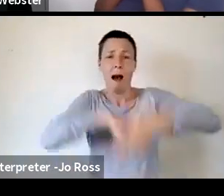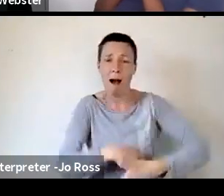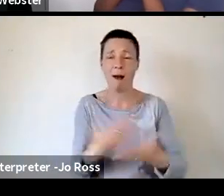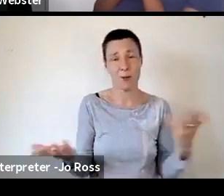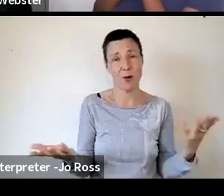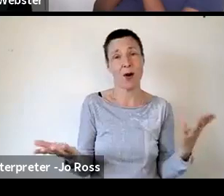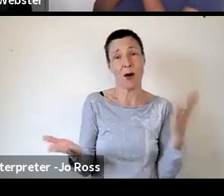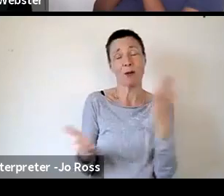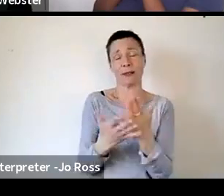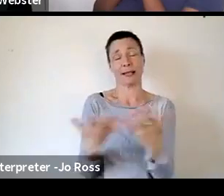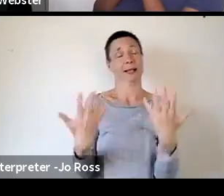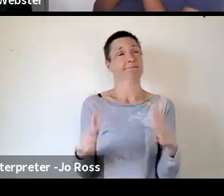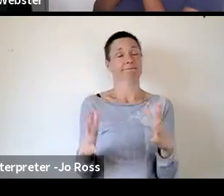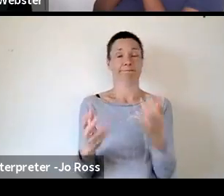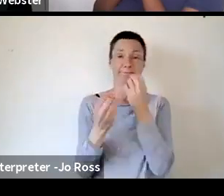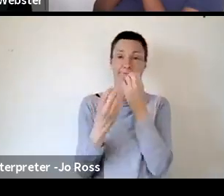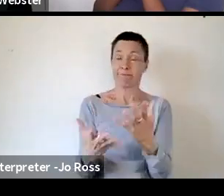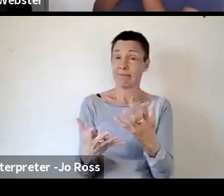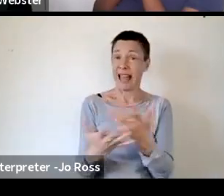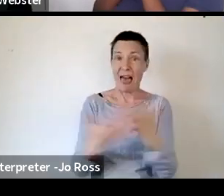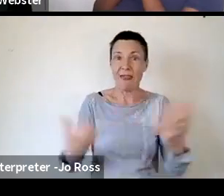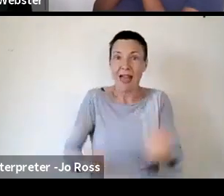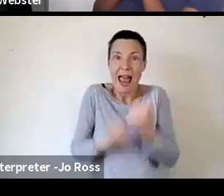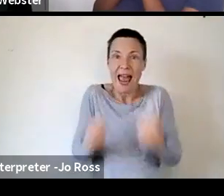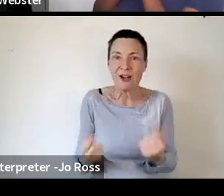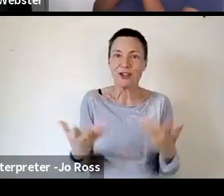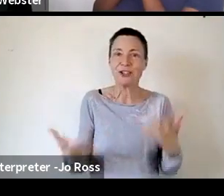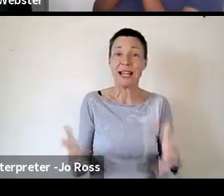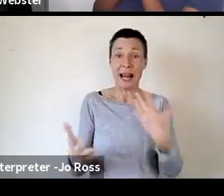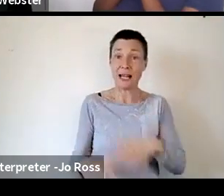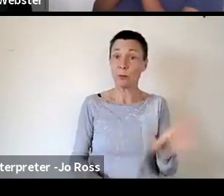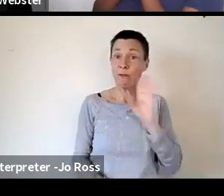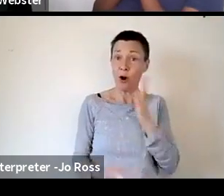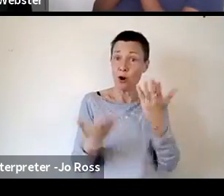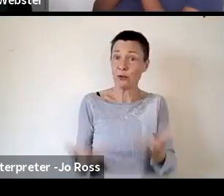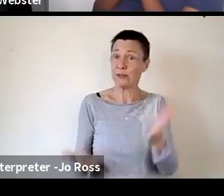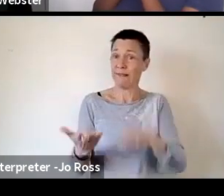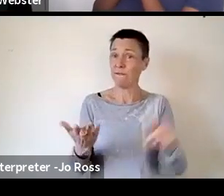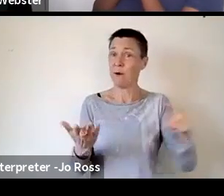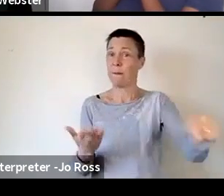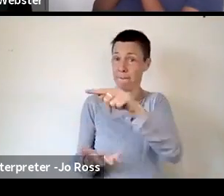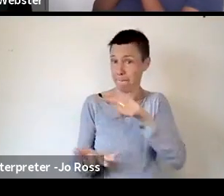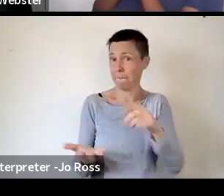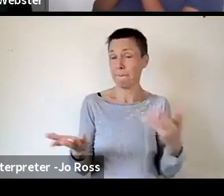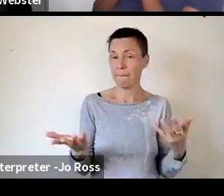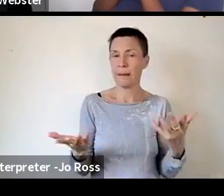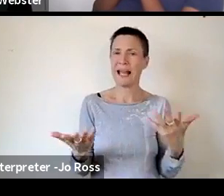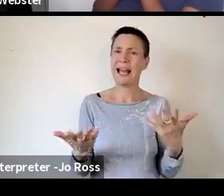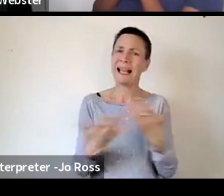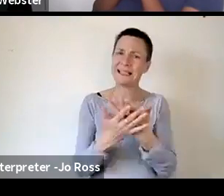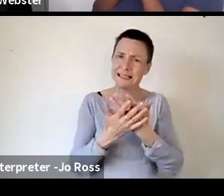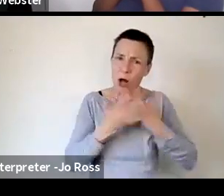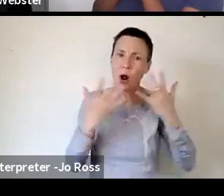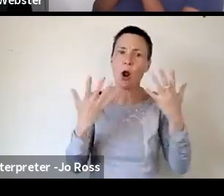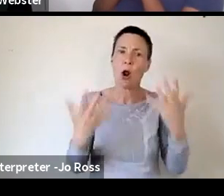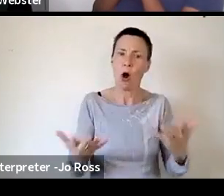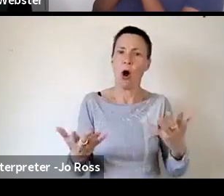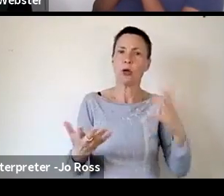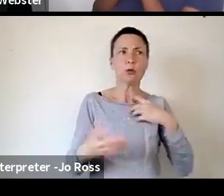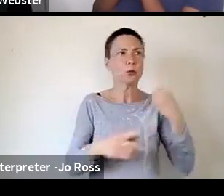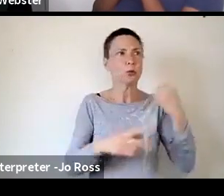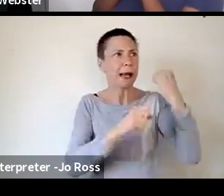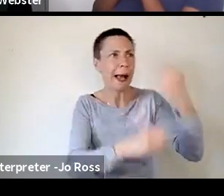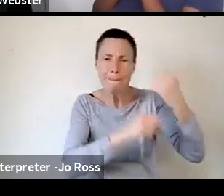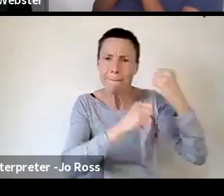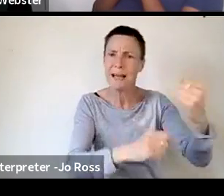work and just energy. And as we have heard today, it takes a lot to